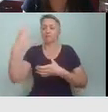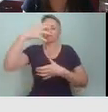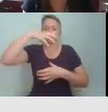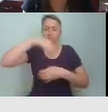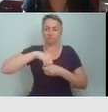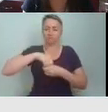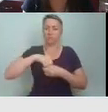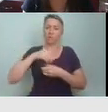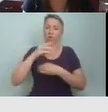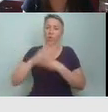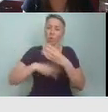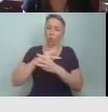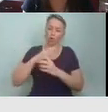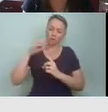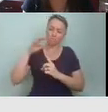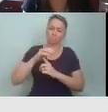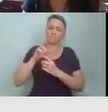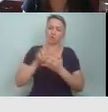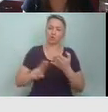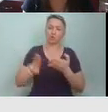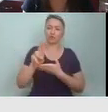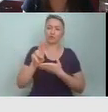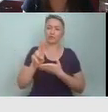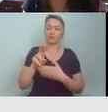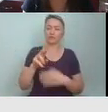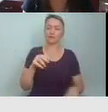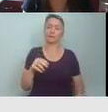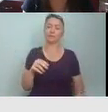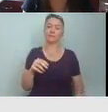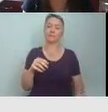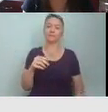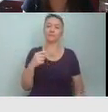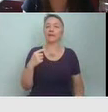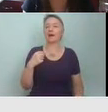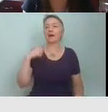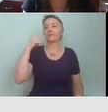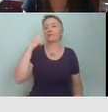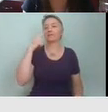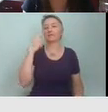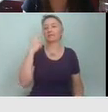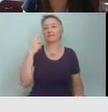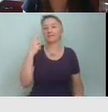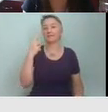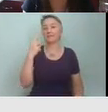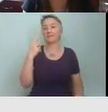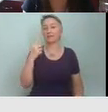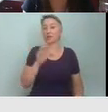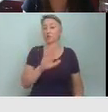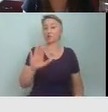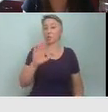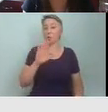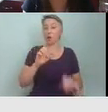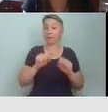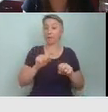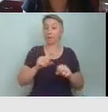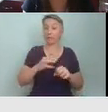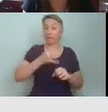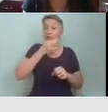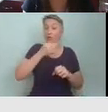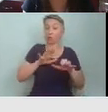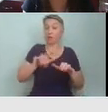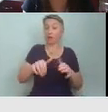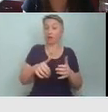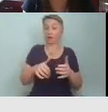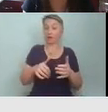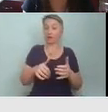world-class university. You know, I think the ability to do that emanates out of the HR